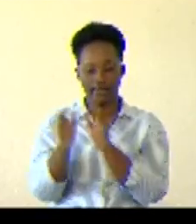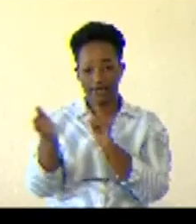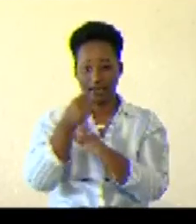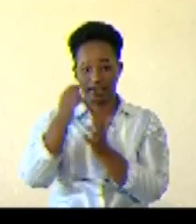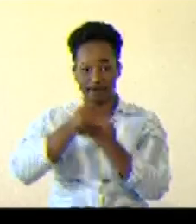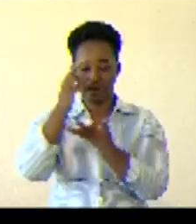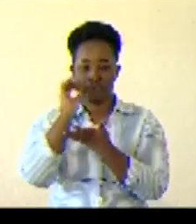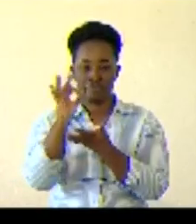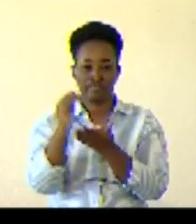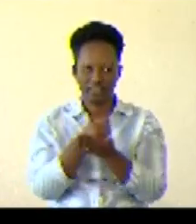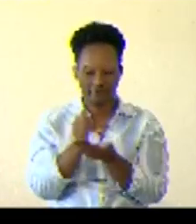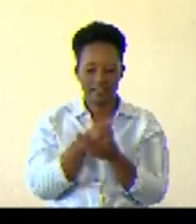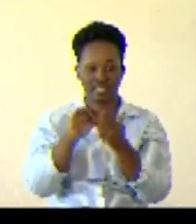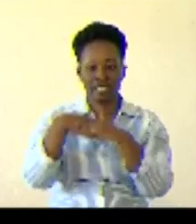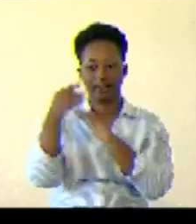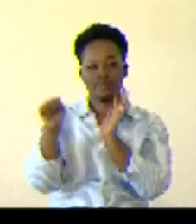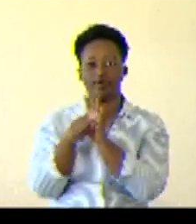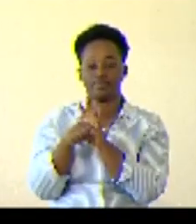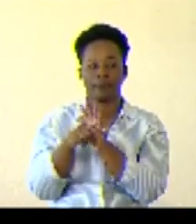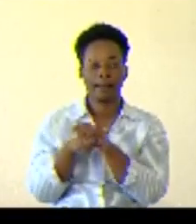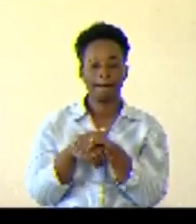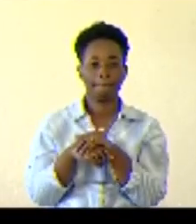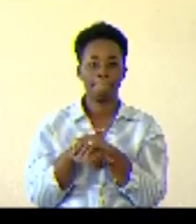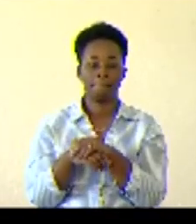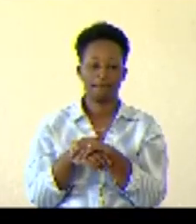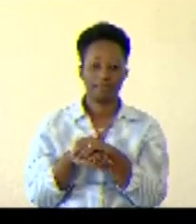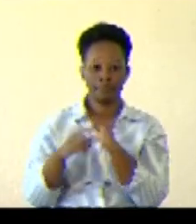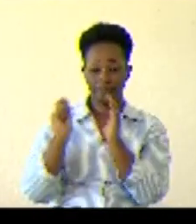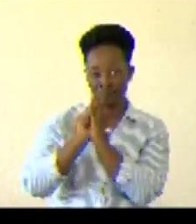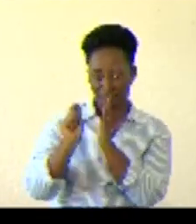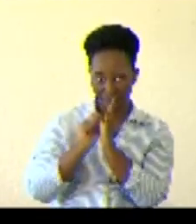from this, we substitute it there. So from